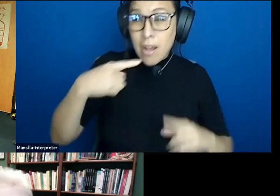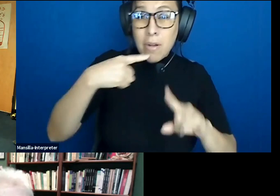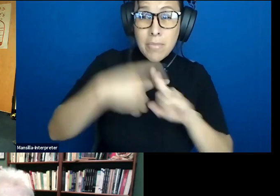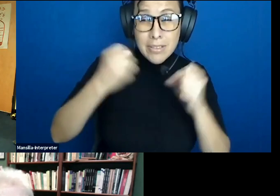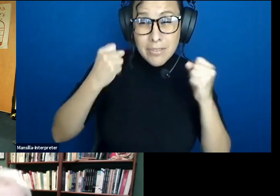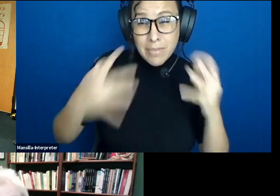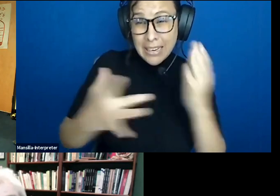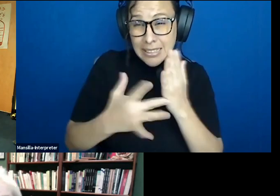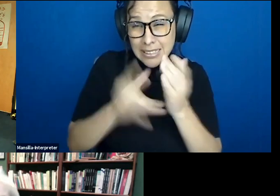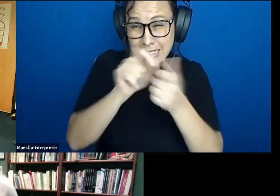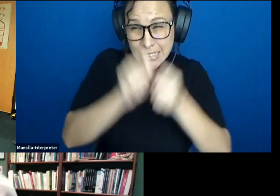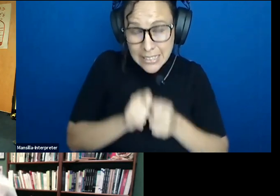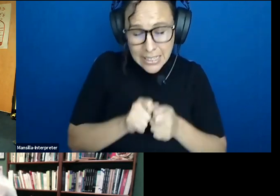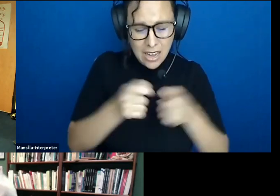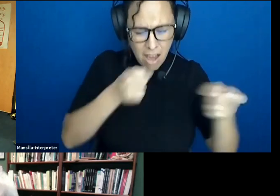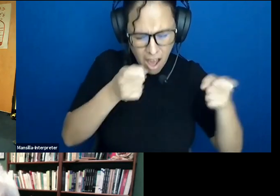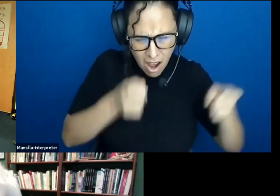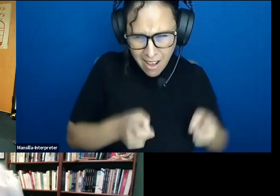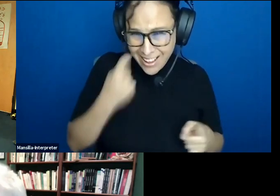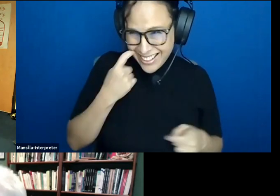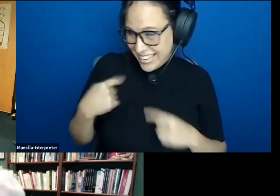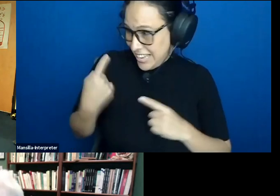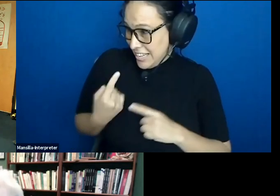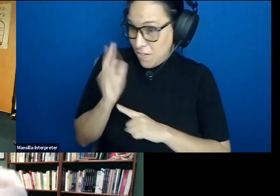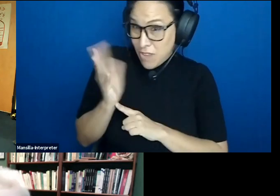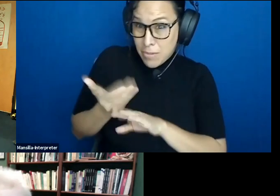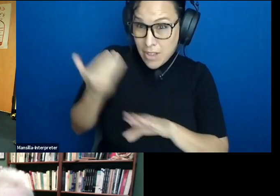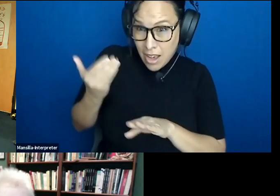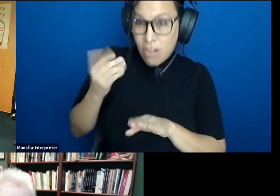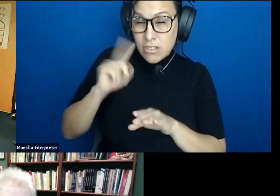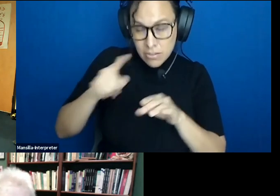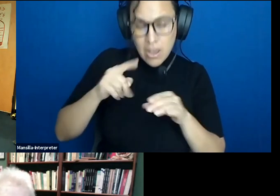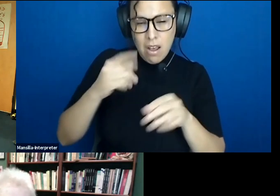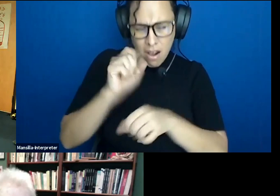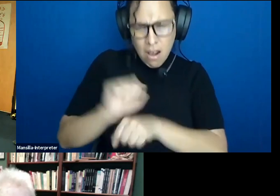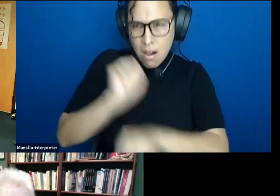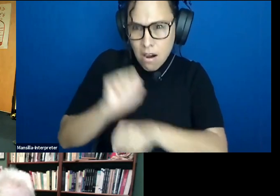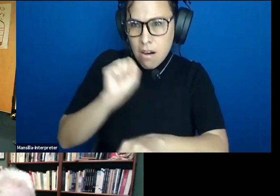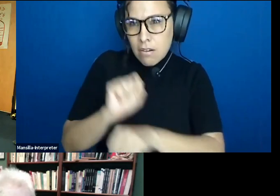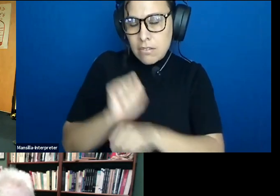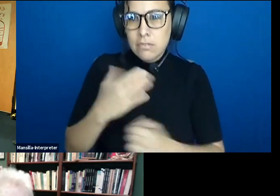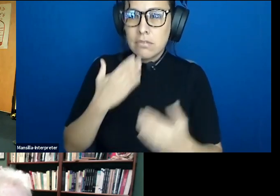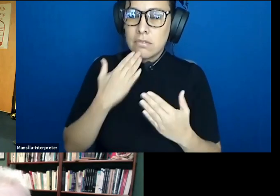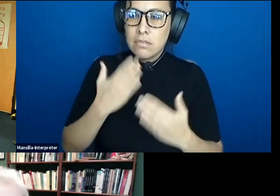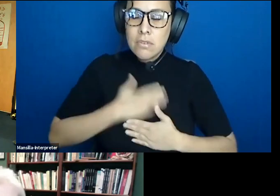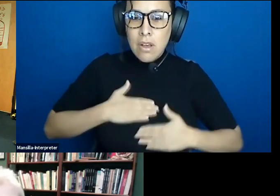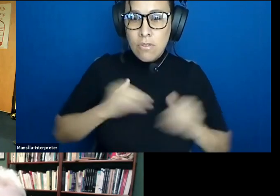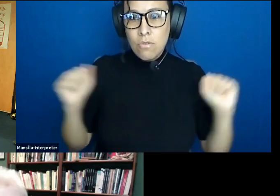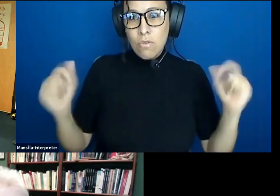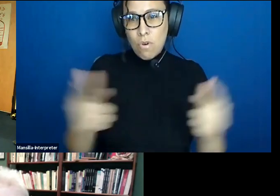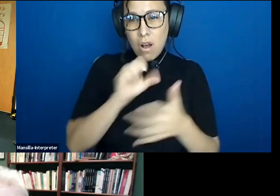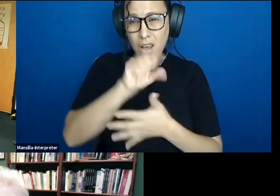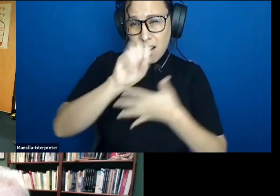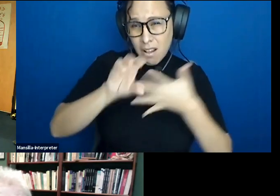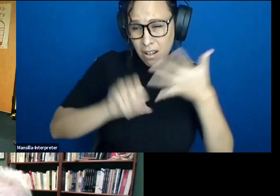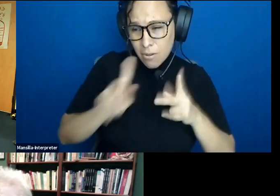technical details, I think up until just about 5 minutes ago, right? So my gratitude to all of these individuals and